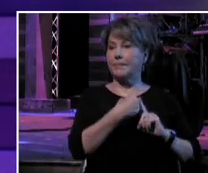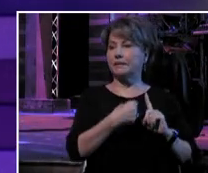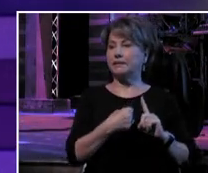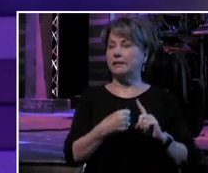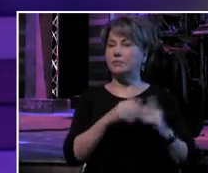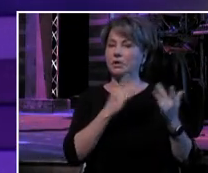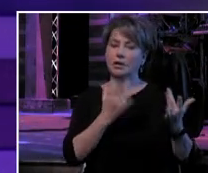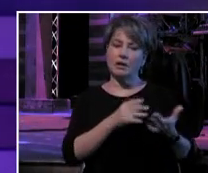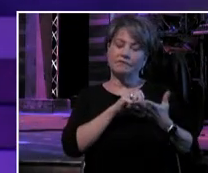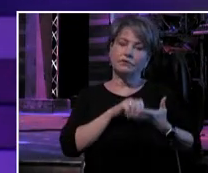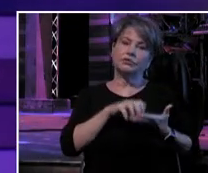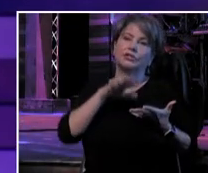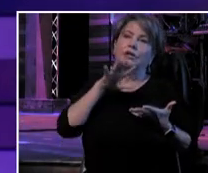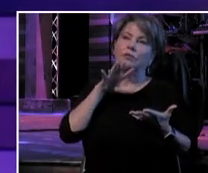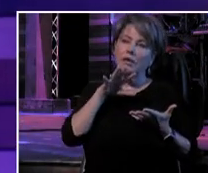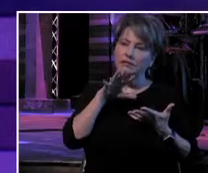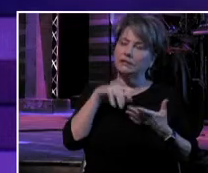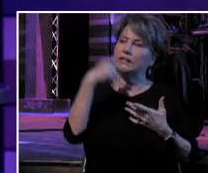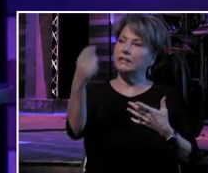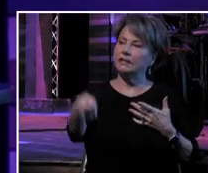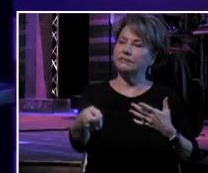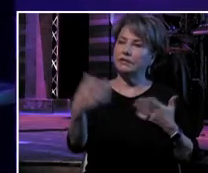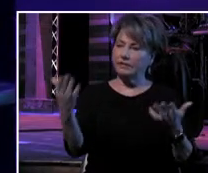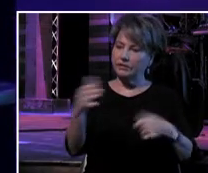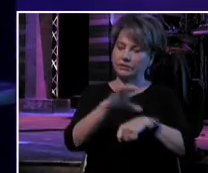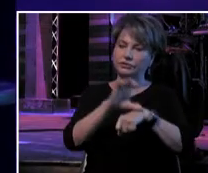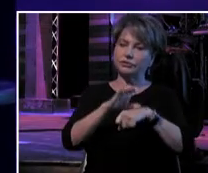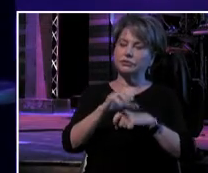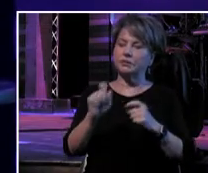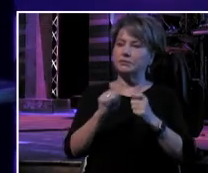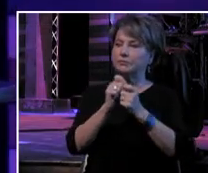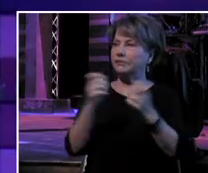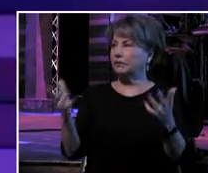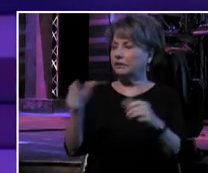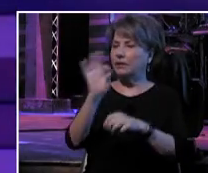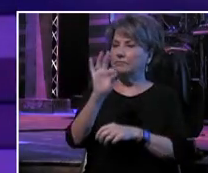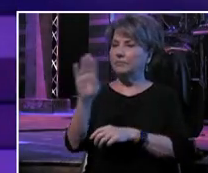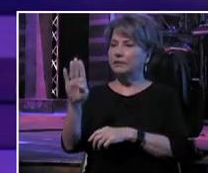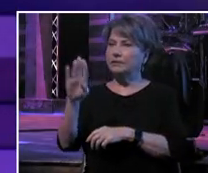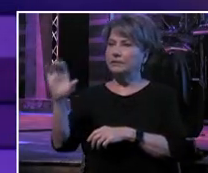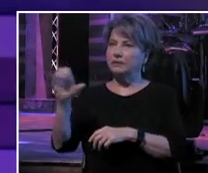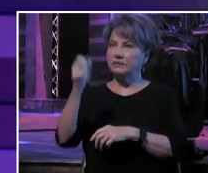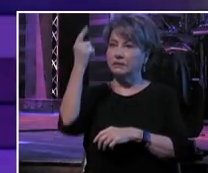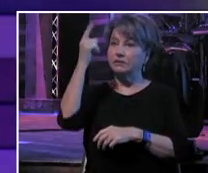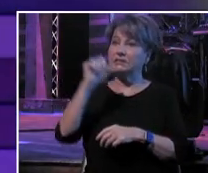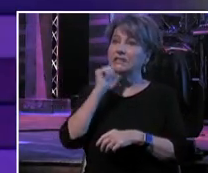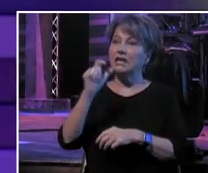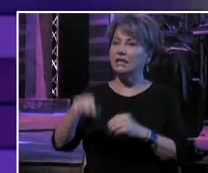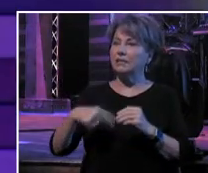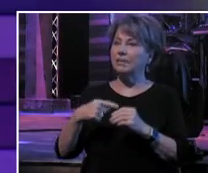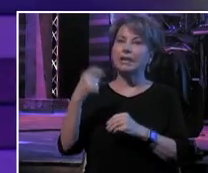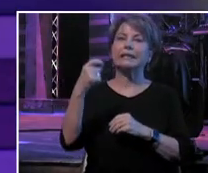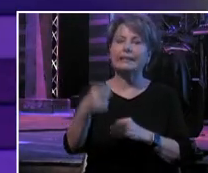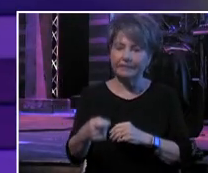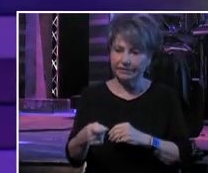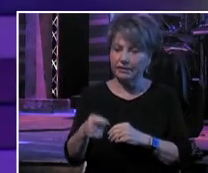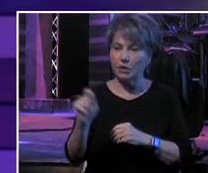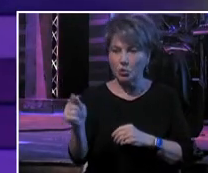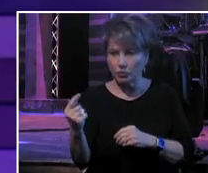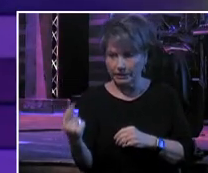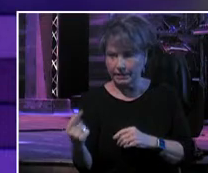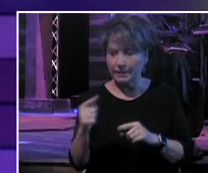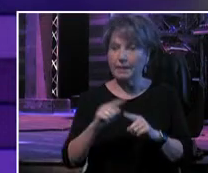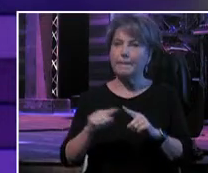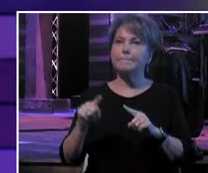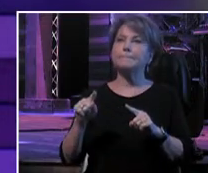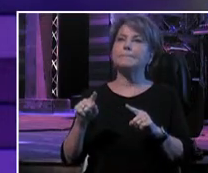for generosity in the church in general, but specifically here at Fellowship, is understanding that it's not just about giving so that we can do awesome